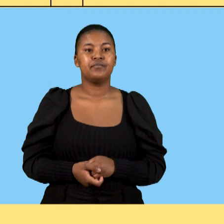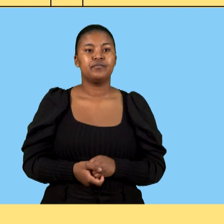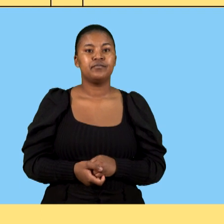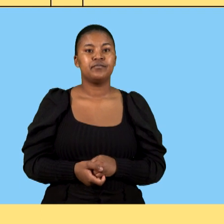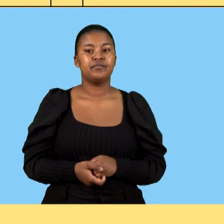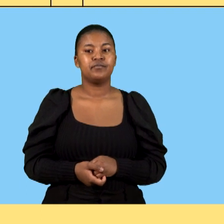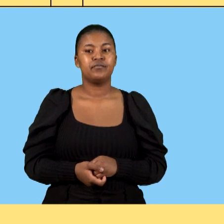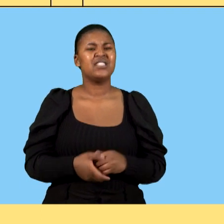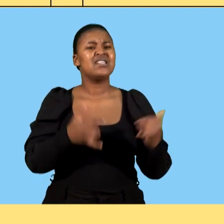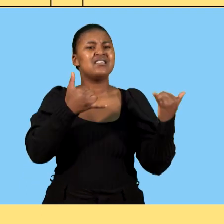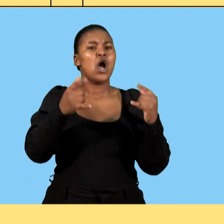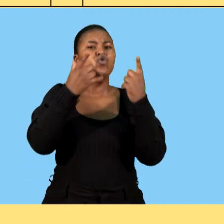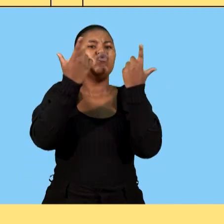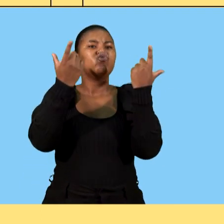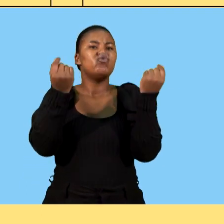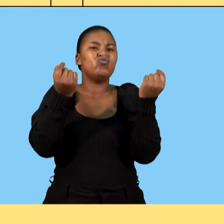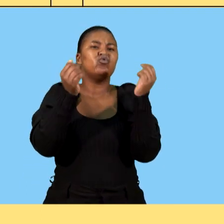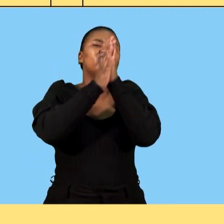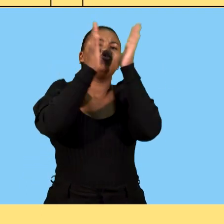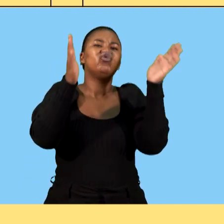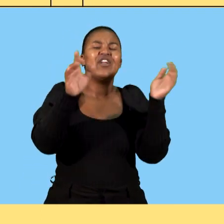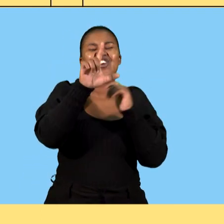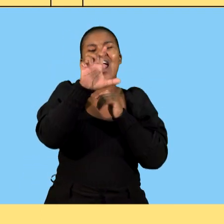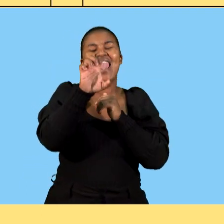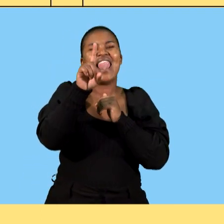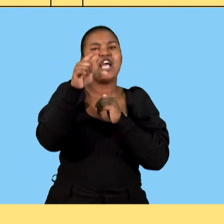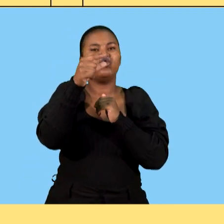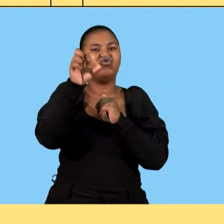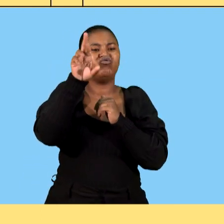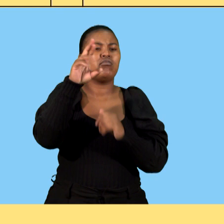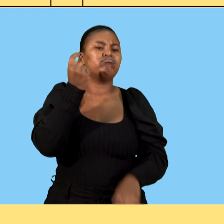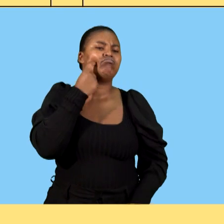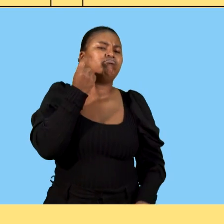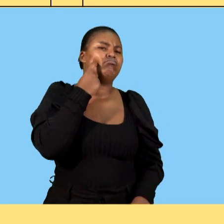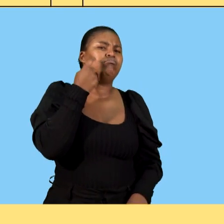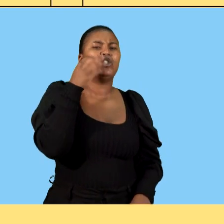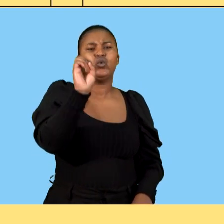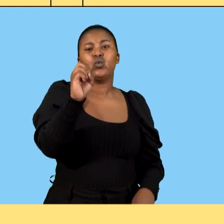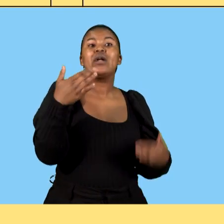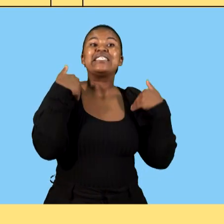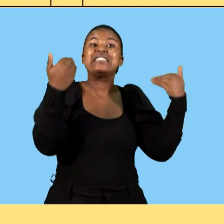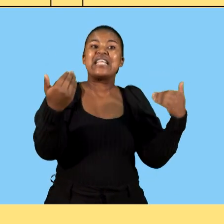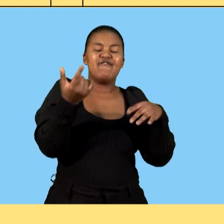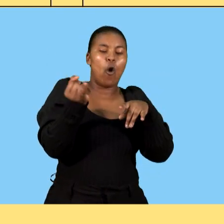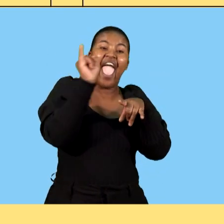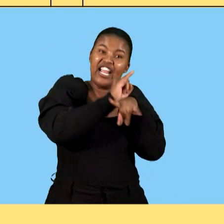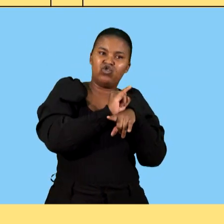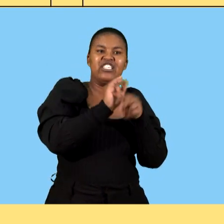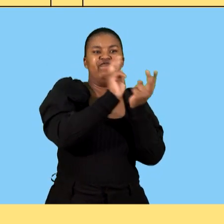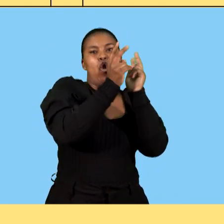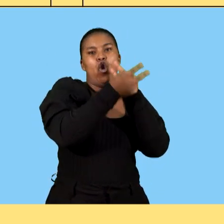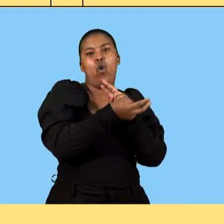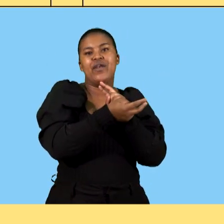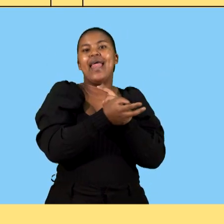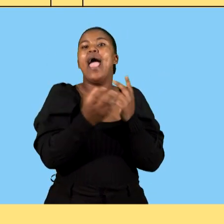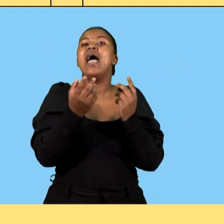When you are doing now the general ledger, it becomes very easy. Let's start with the interest on loan. Remember, we have total, so